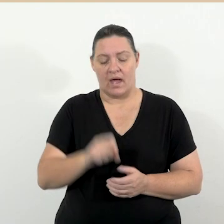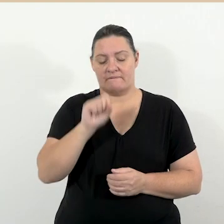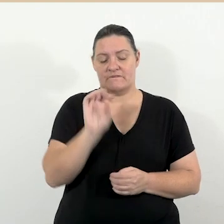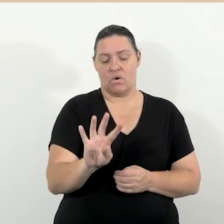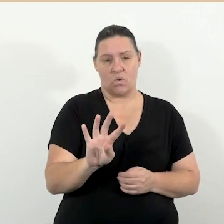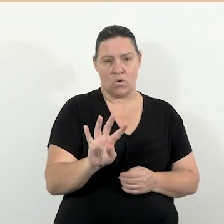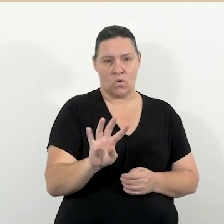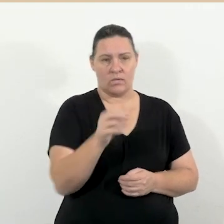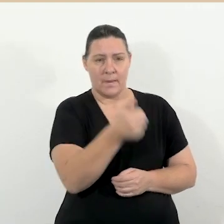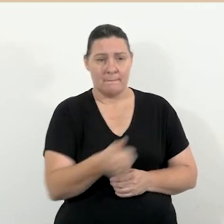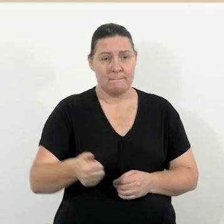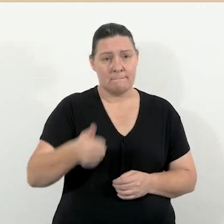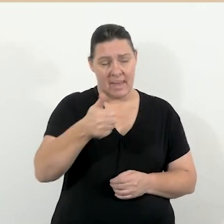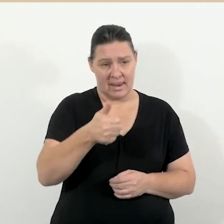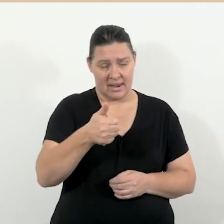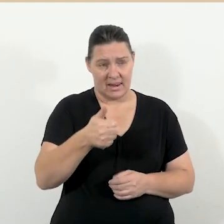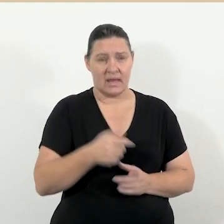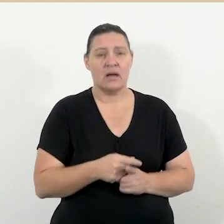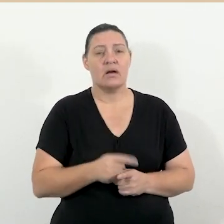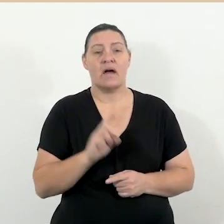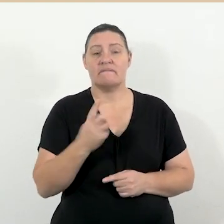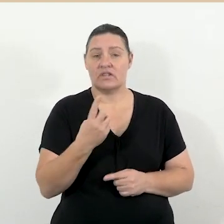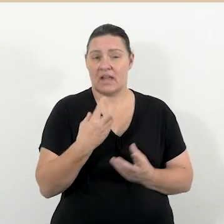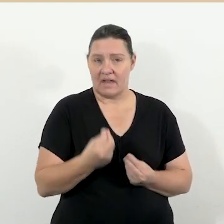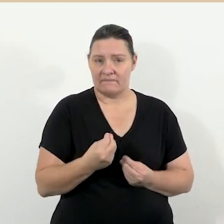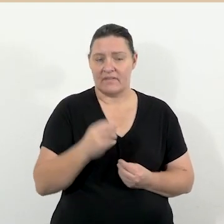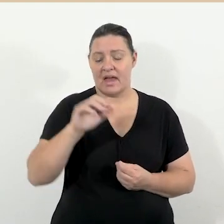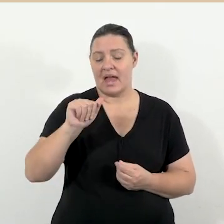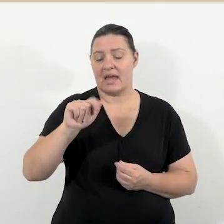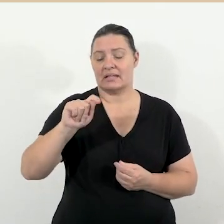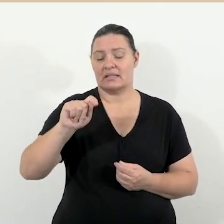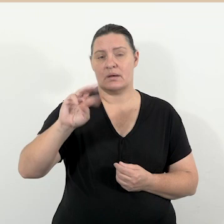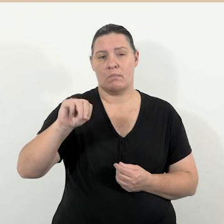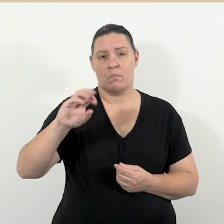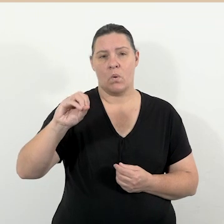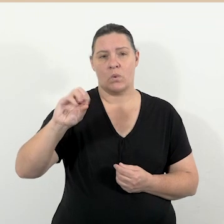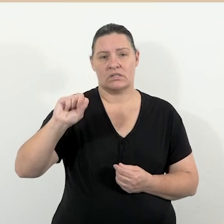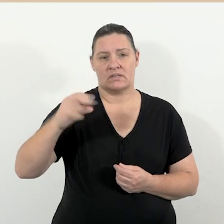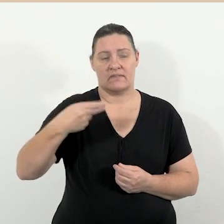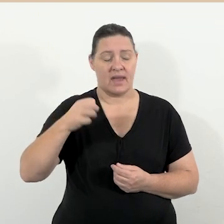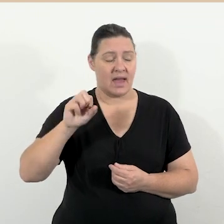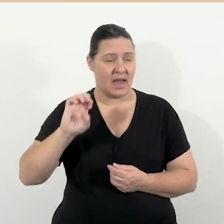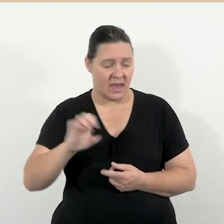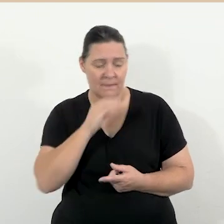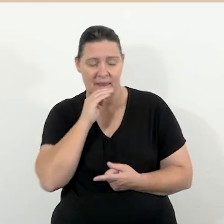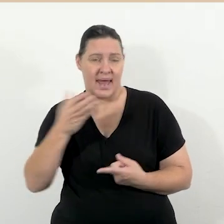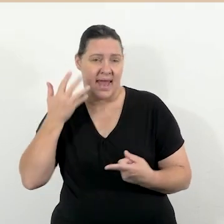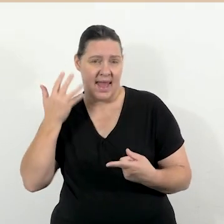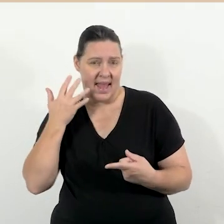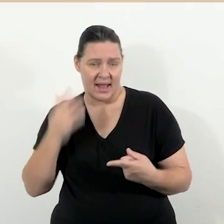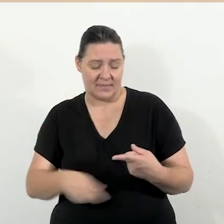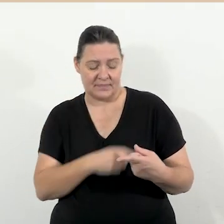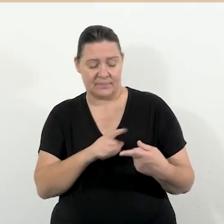We have 4 main spheres of the Earth. Namely, we have the atmosphere, which consists of the